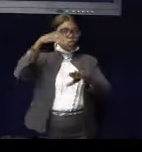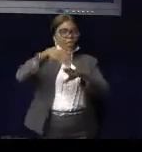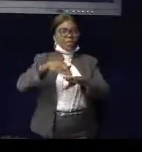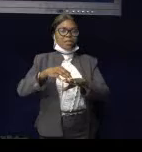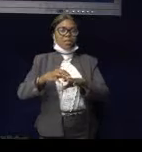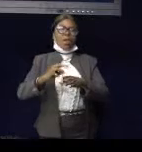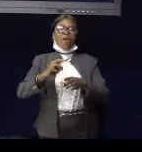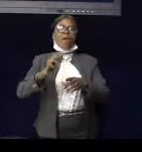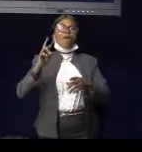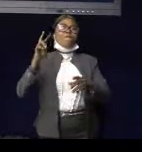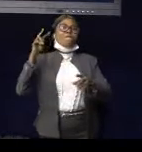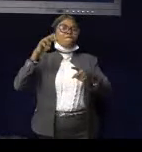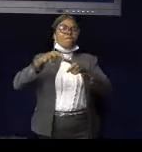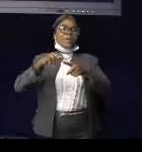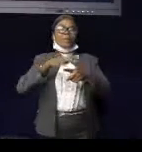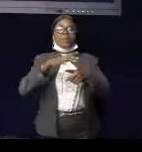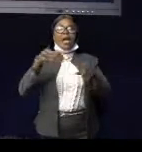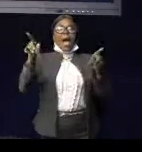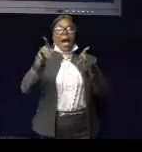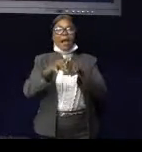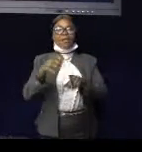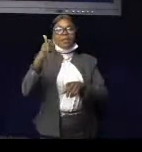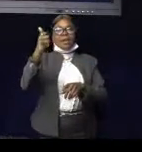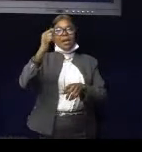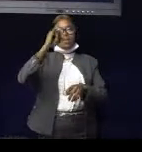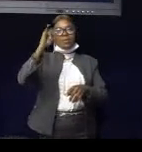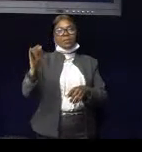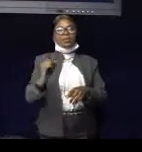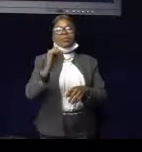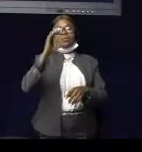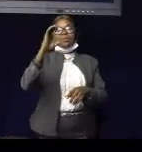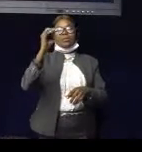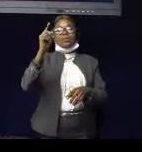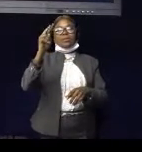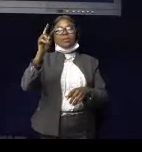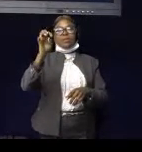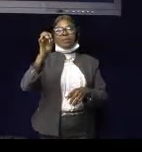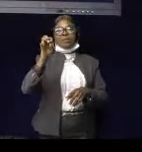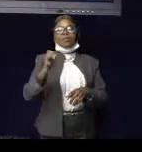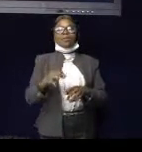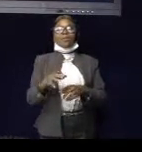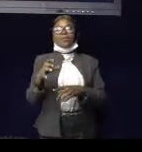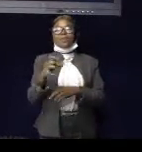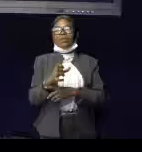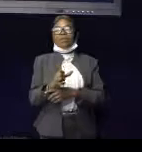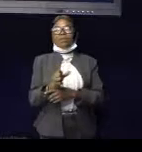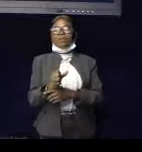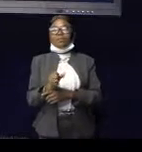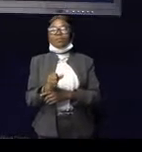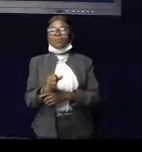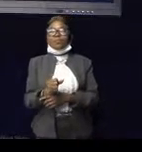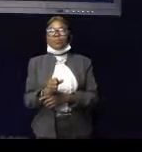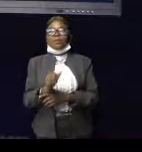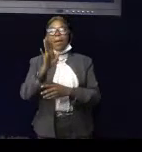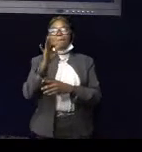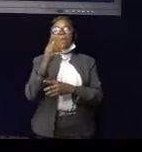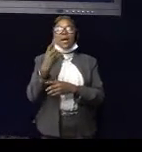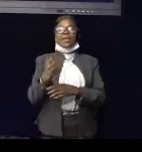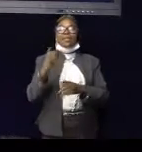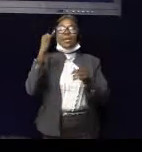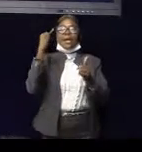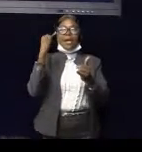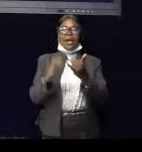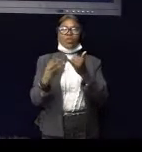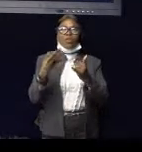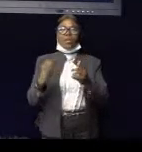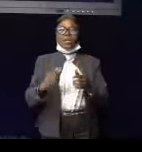as adjectives. We said we are going to be looking at verbs as adjectives. The learning